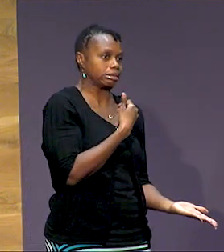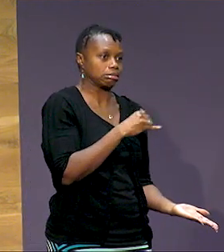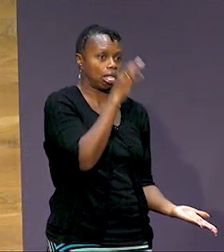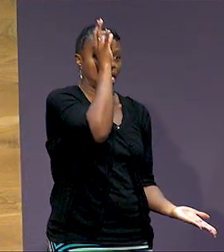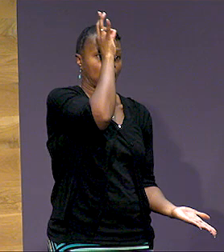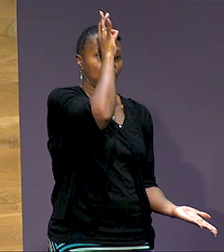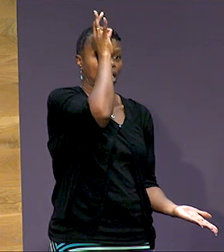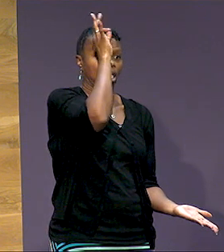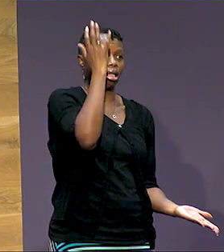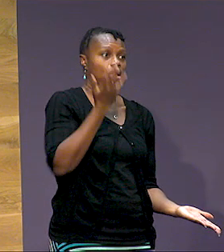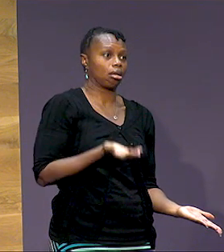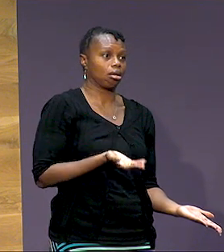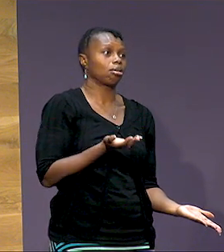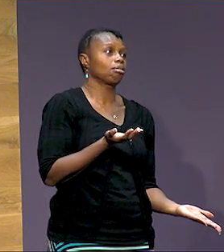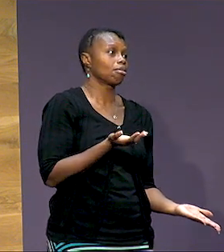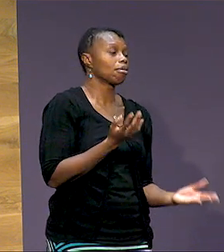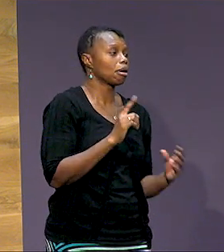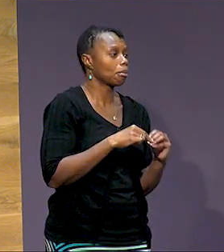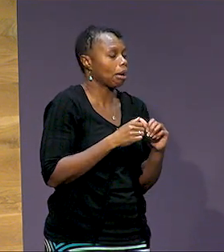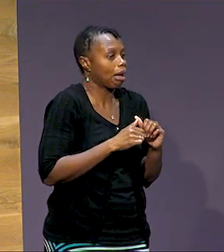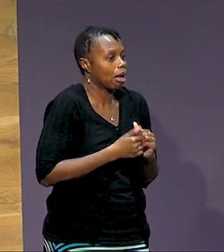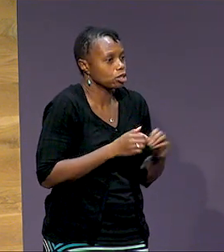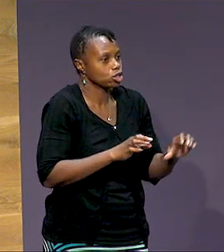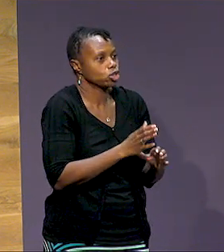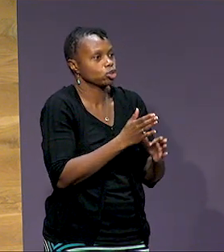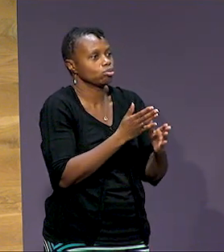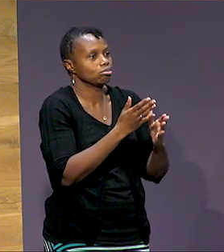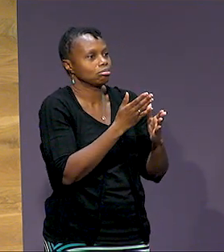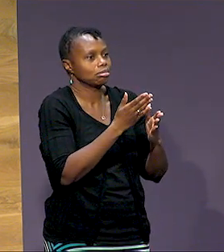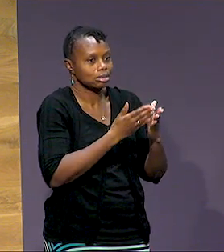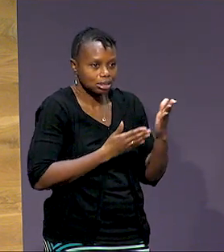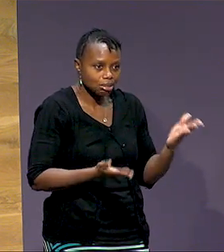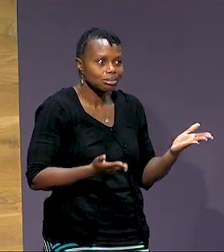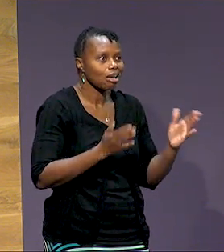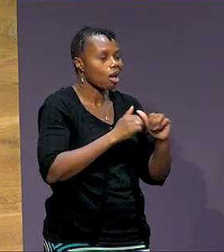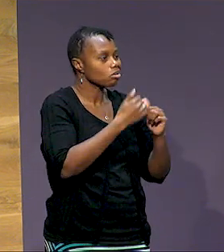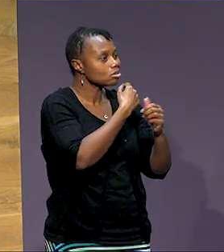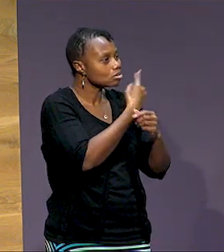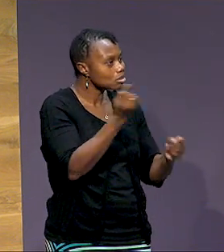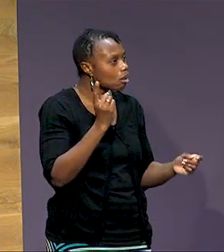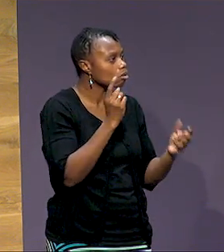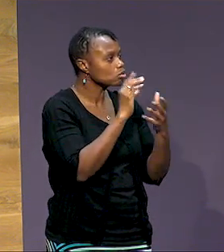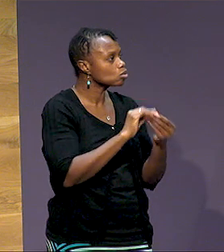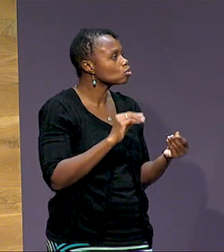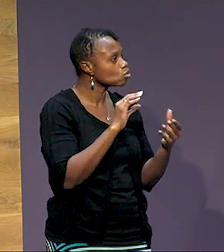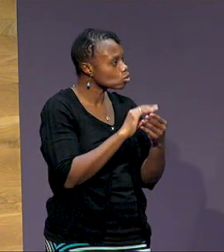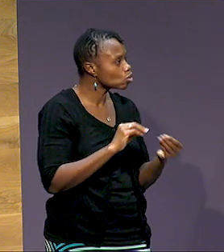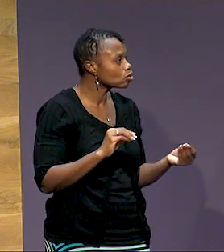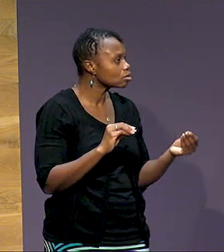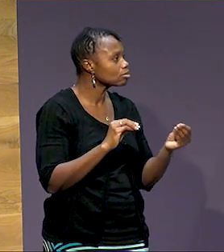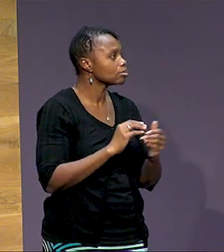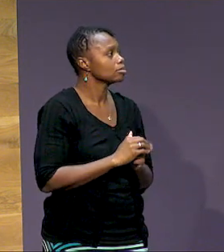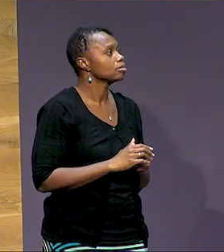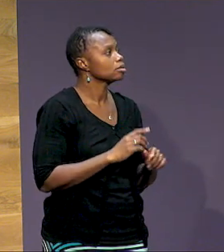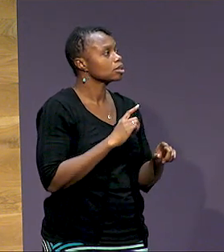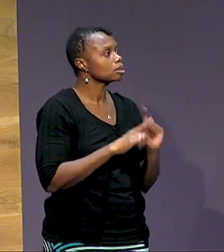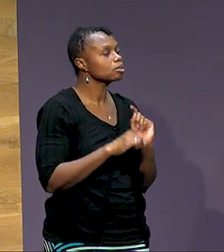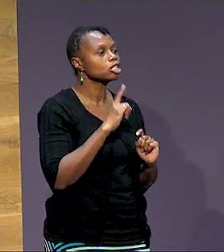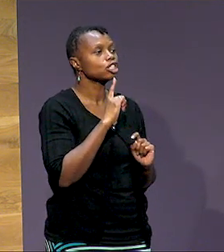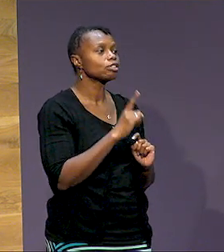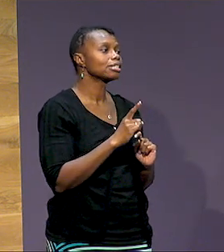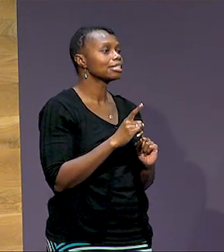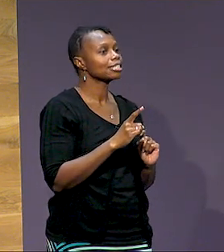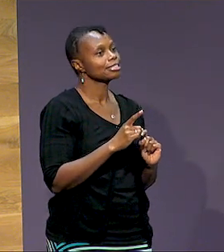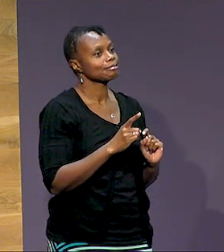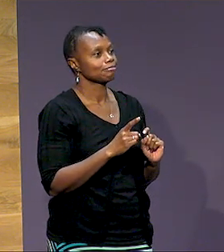quarter of what there is to know about how to do stories or how to tell stories. But eventually it just becomes one of those